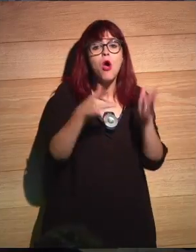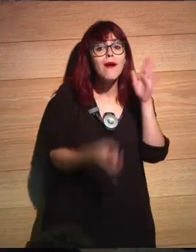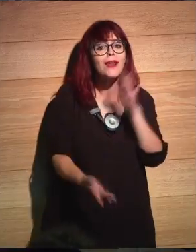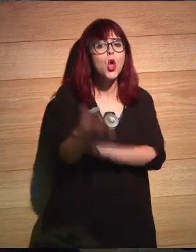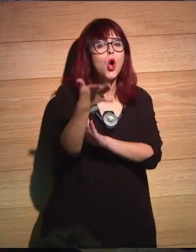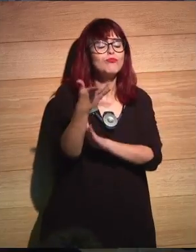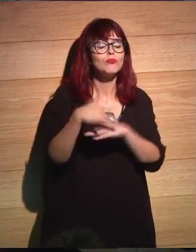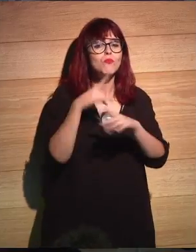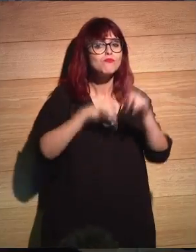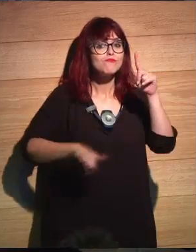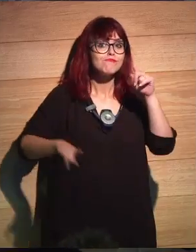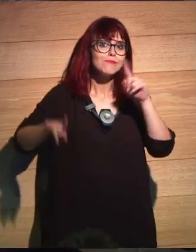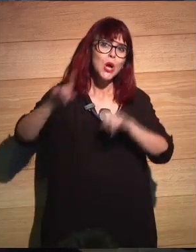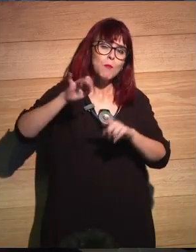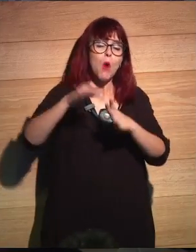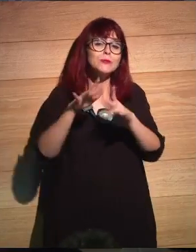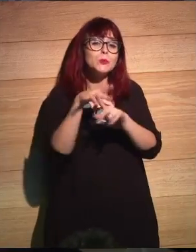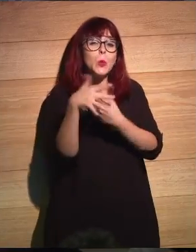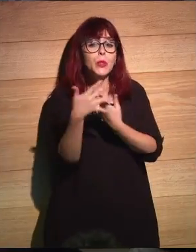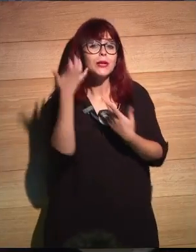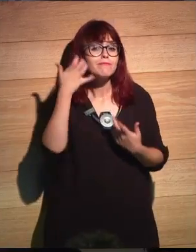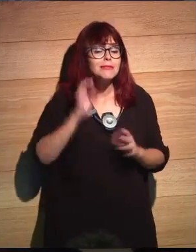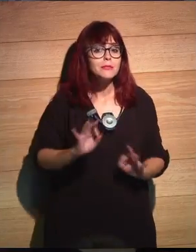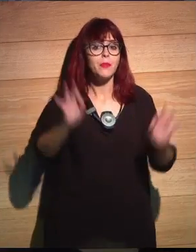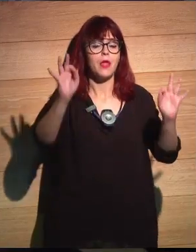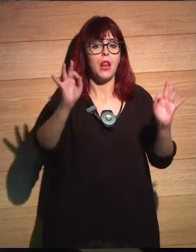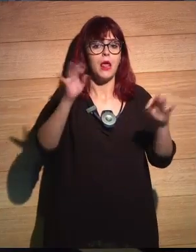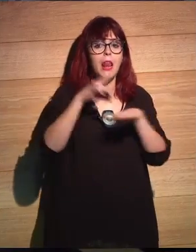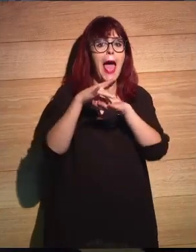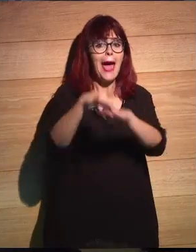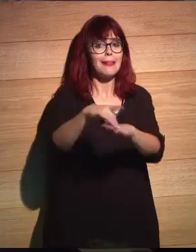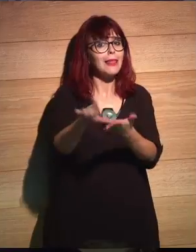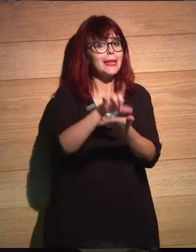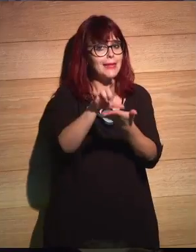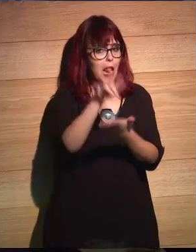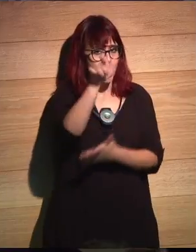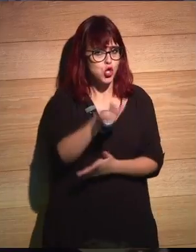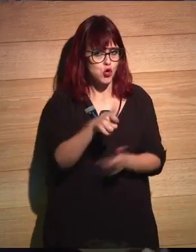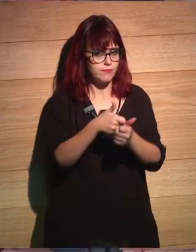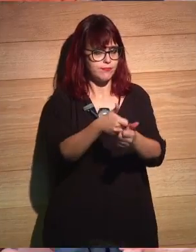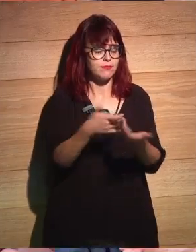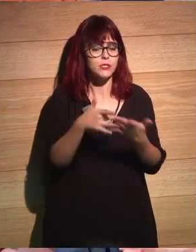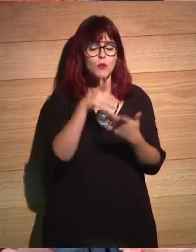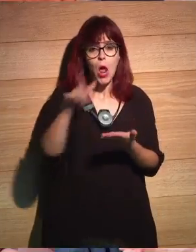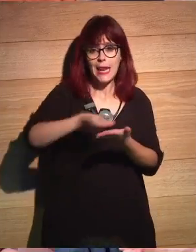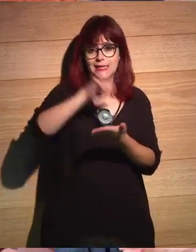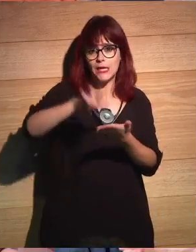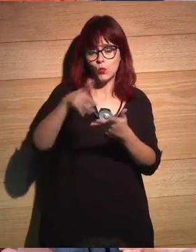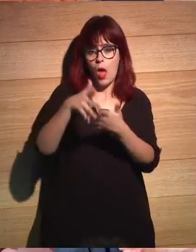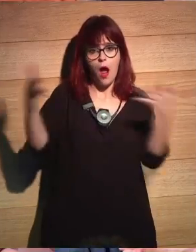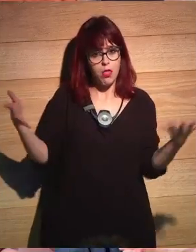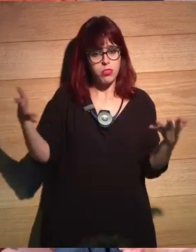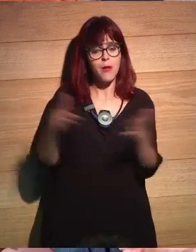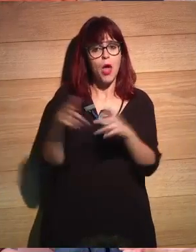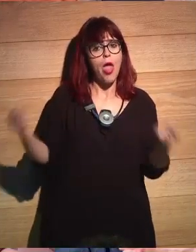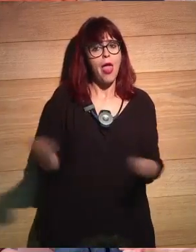created or generated excellent literature, but it also created a figure that is the agent.